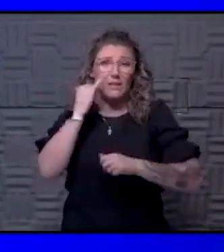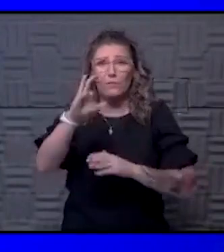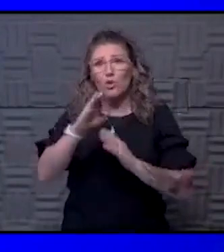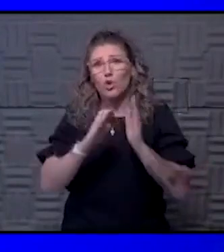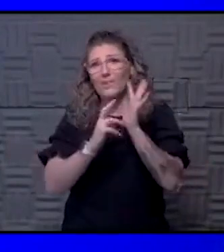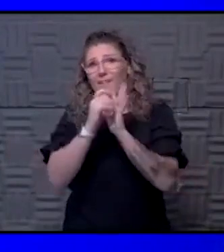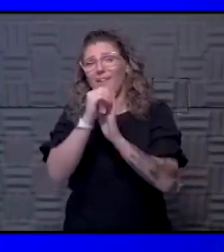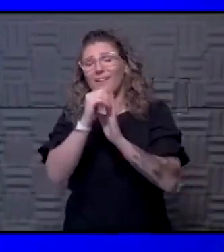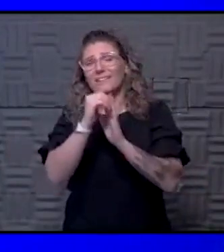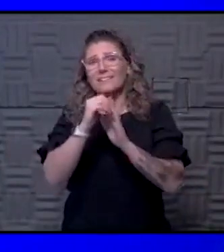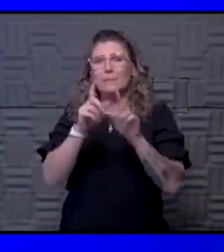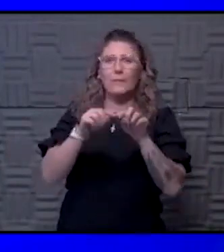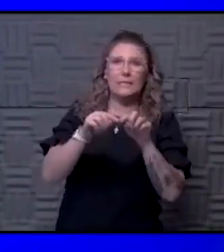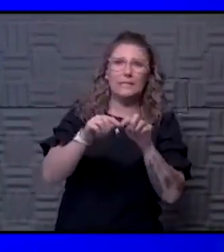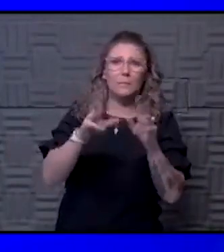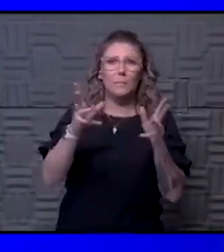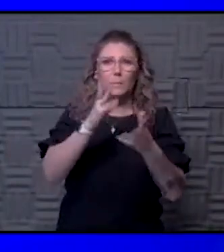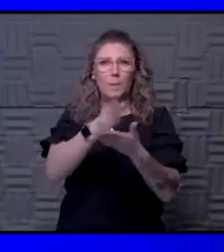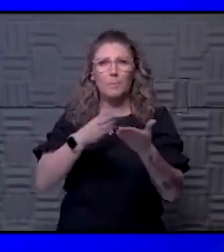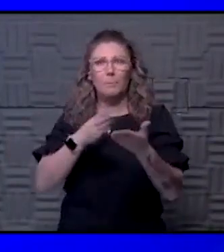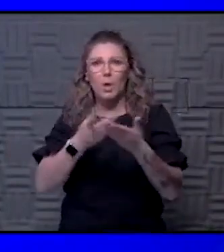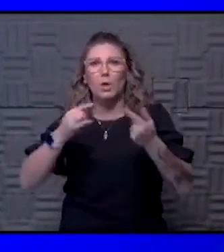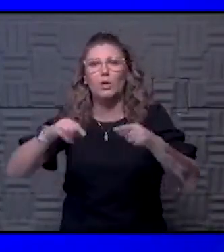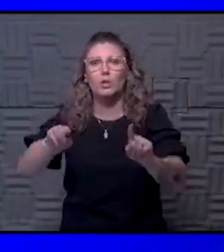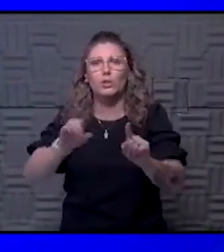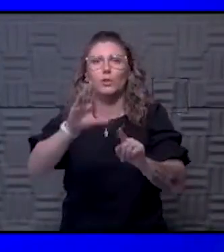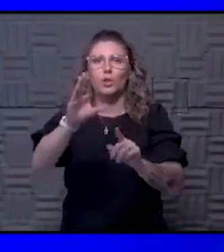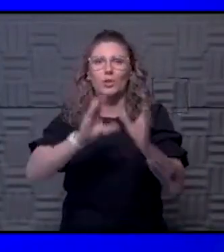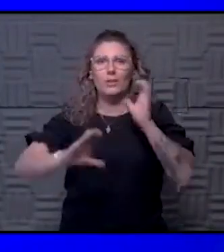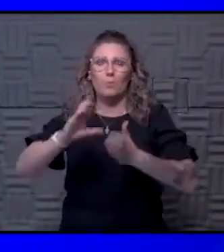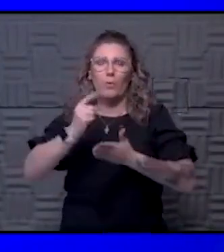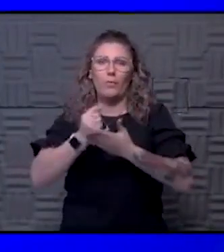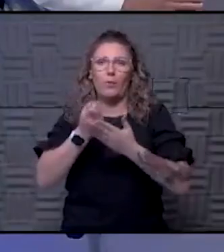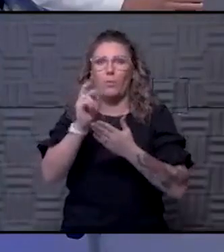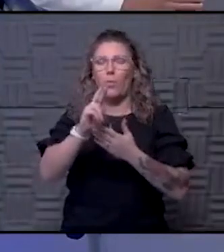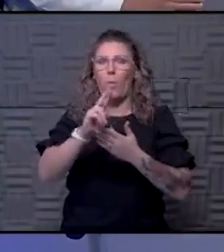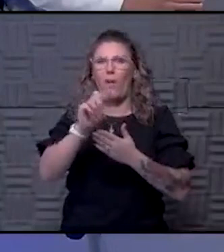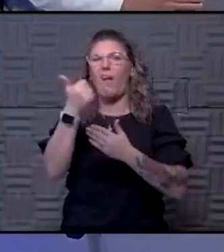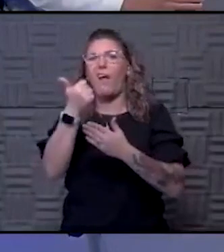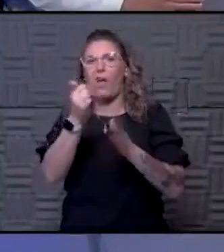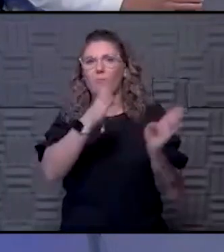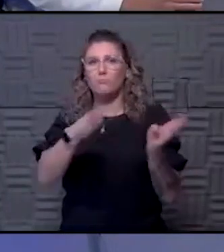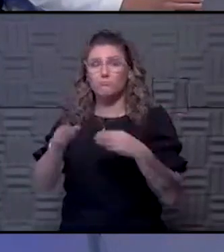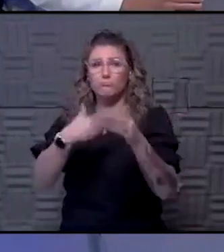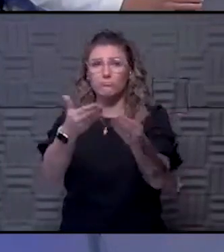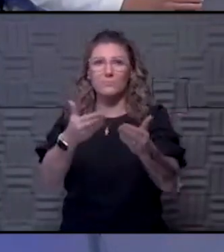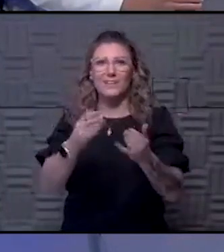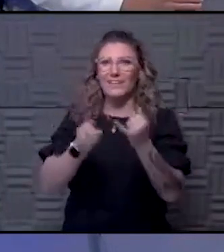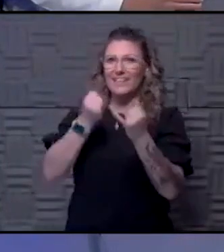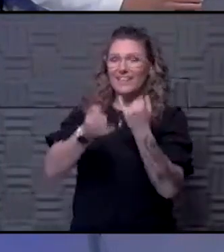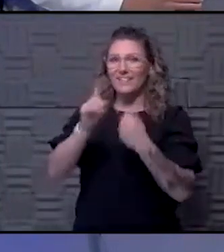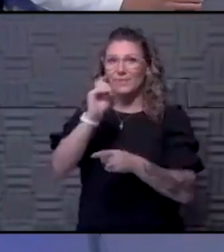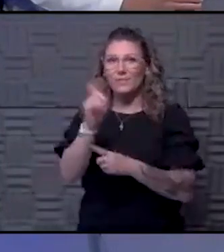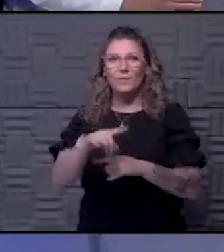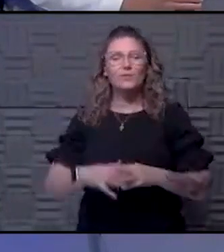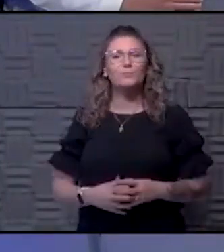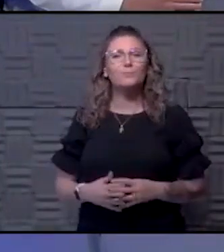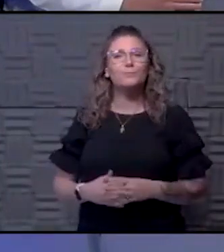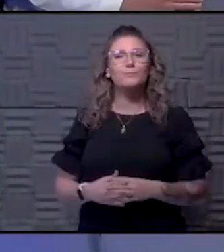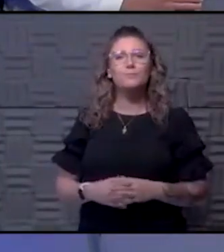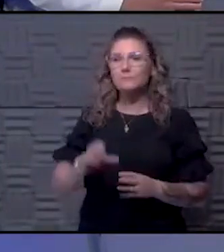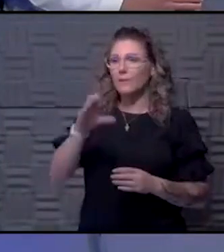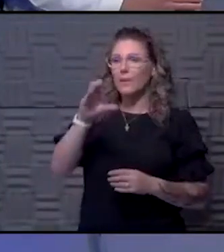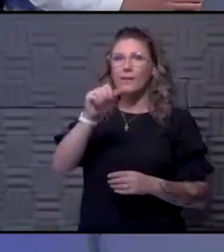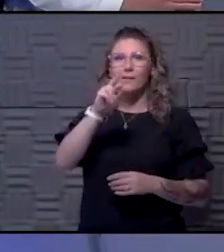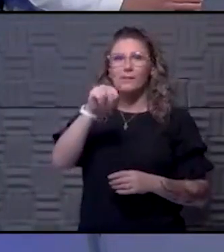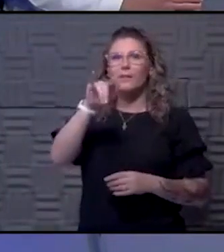matter of what parts you're in as far as chemotherapy or anything like that. Last question. Last question? Okay. Carrie